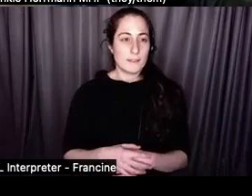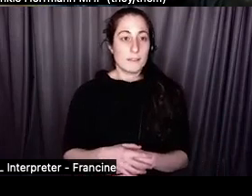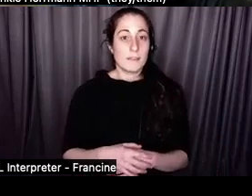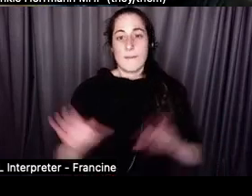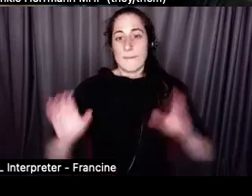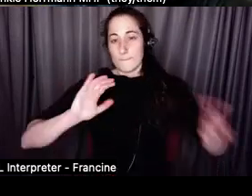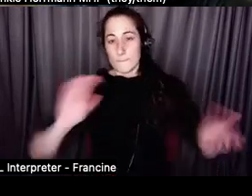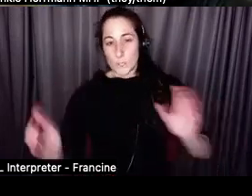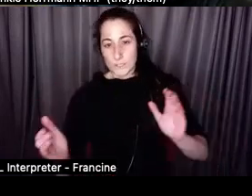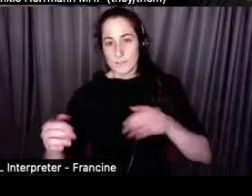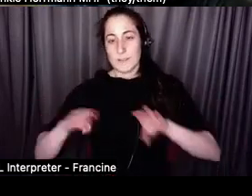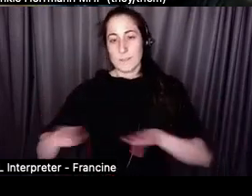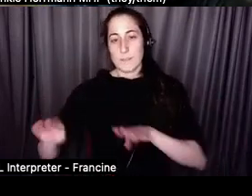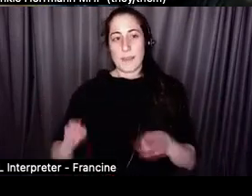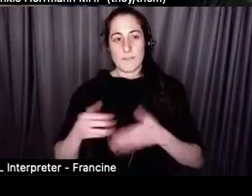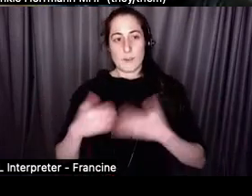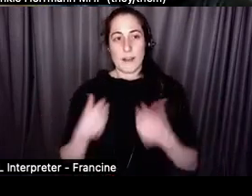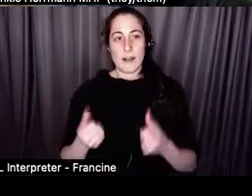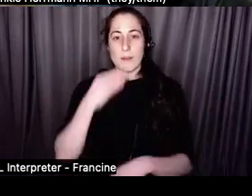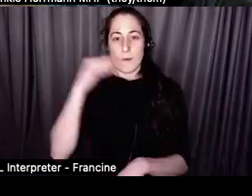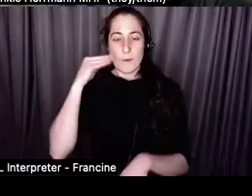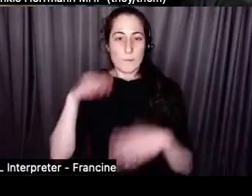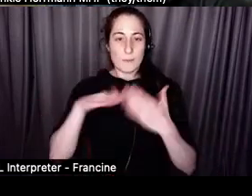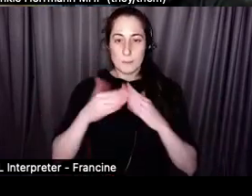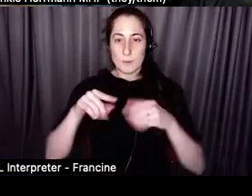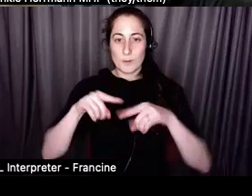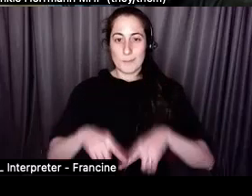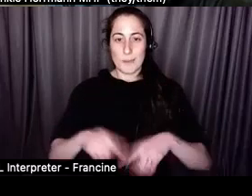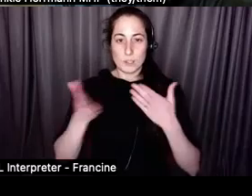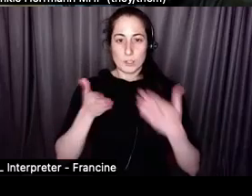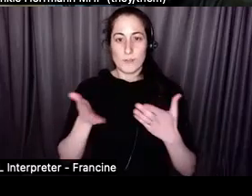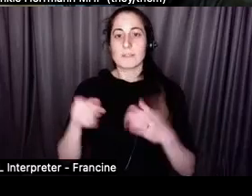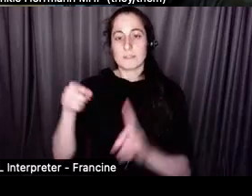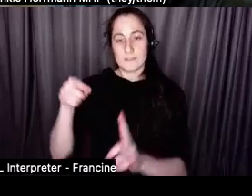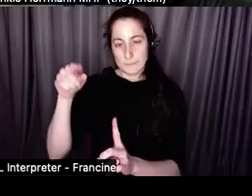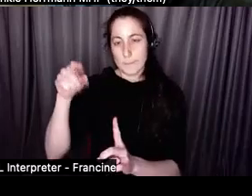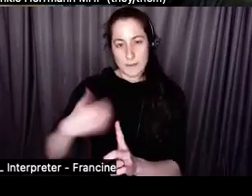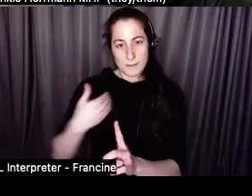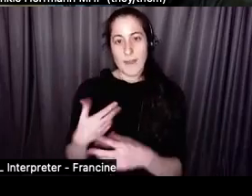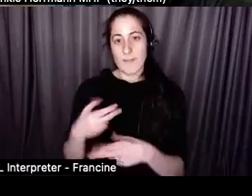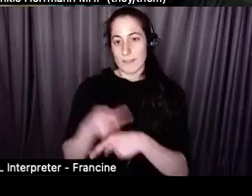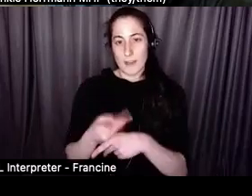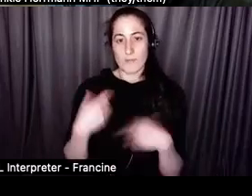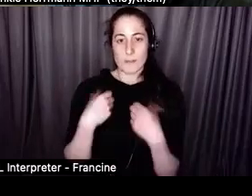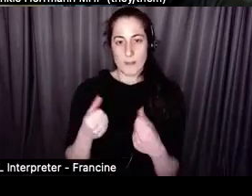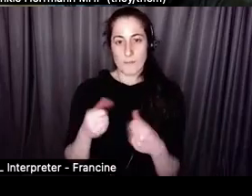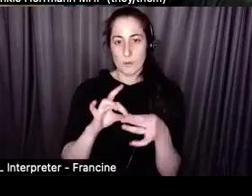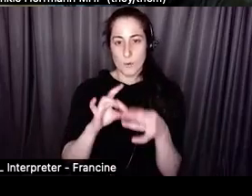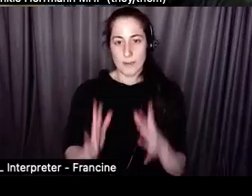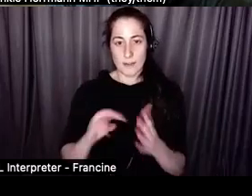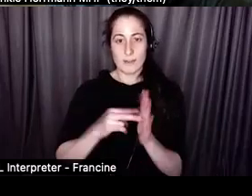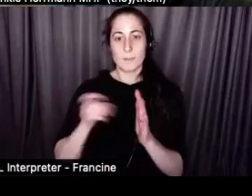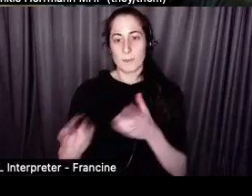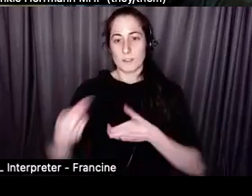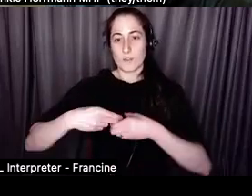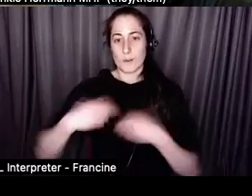Versus the behavioral health, home, and community-based services must go through a care or recovery coordinator. So you would have to go through and join that health